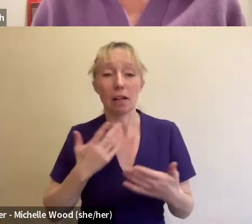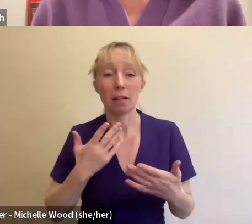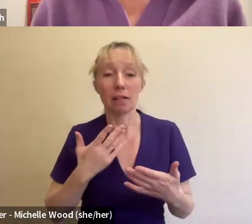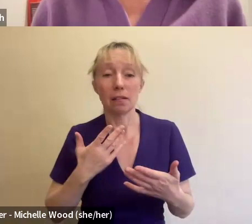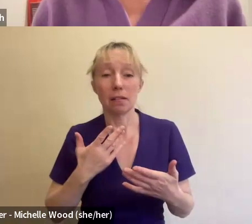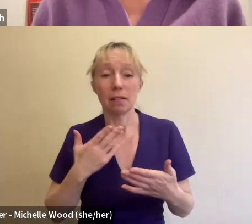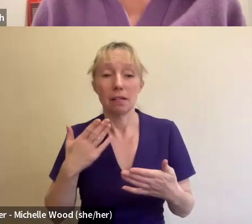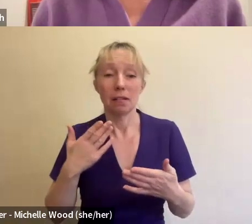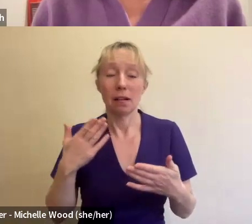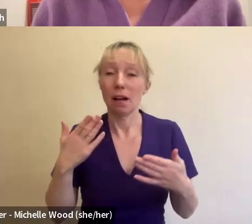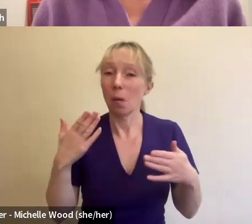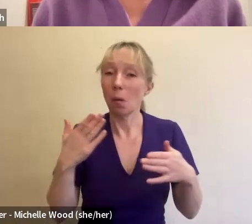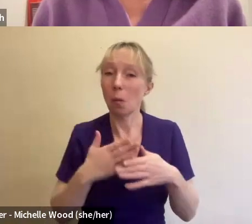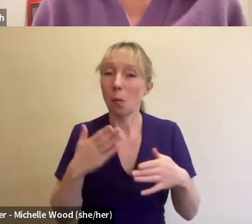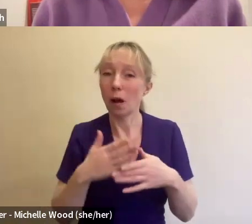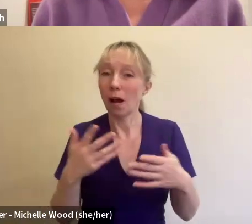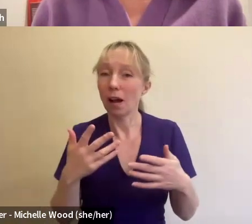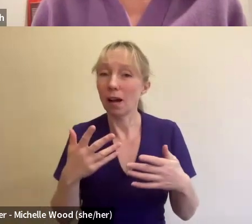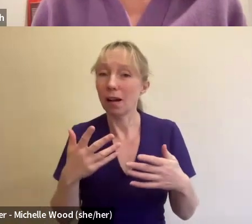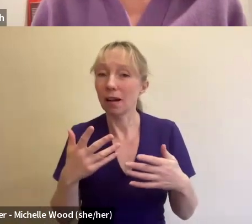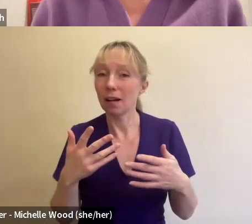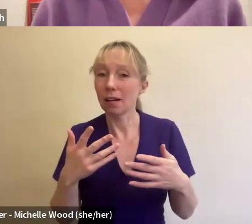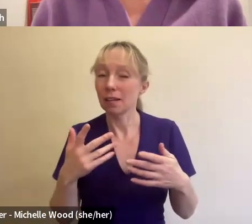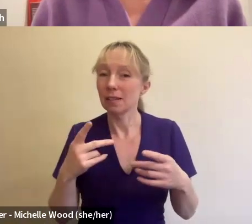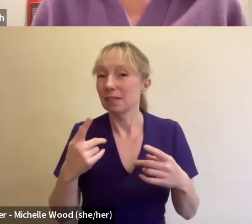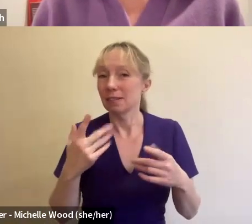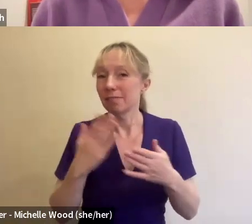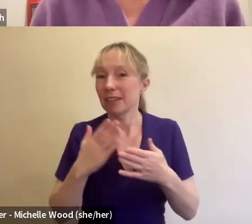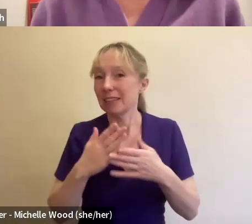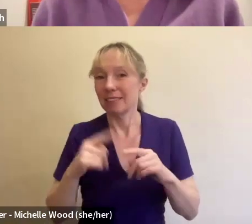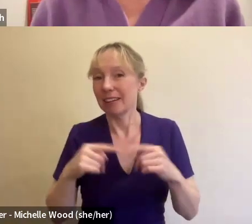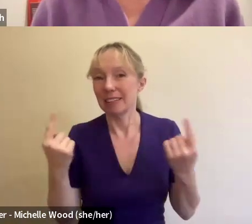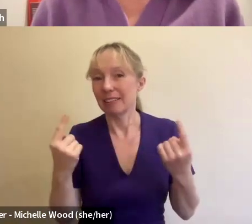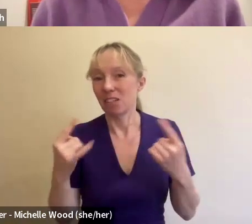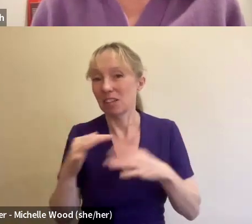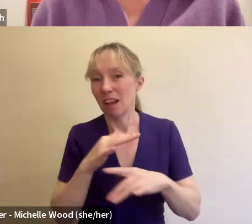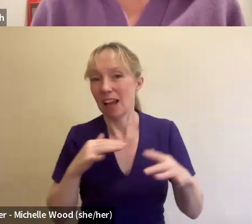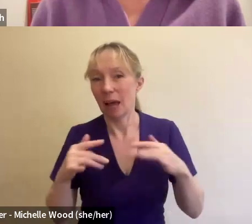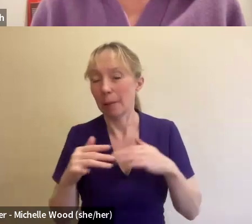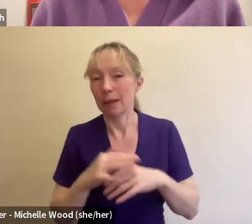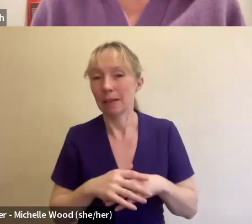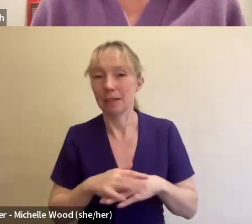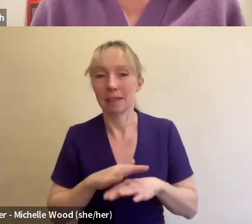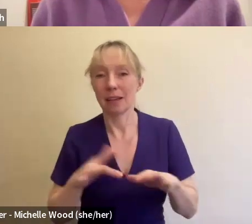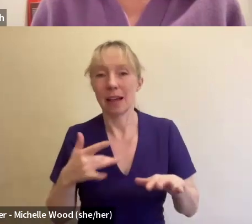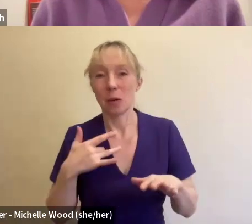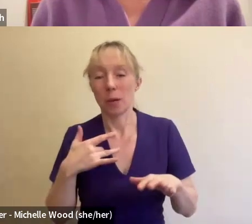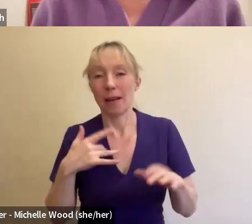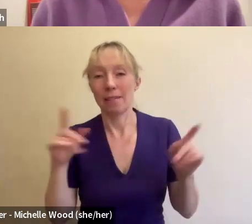and so it's a different dynamics here. I mean, I don't live in India